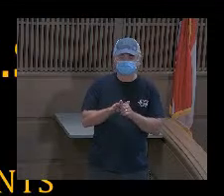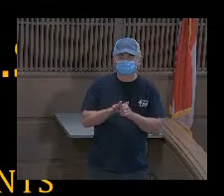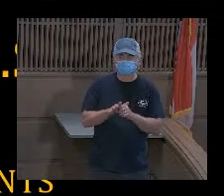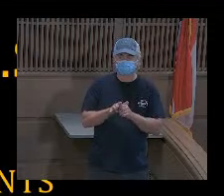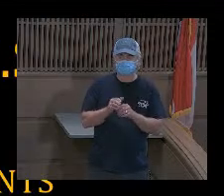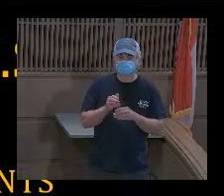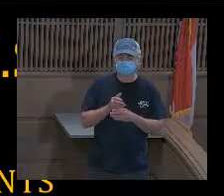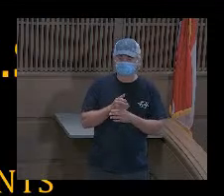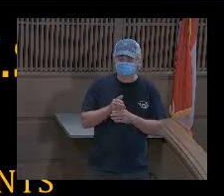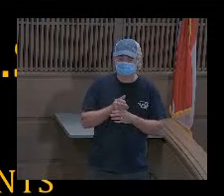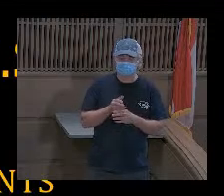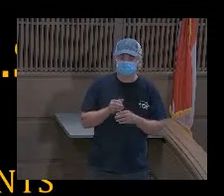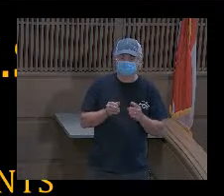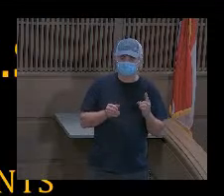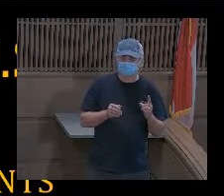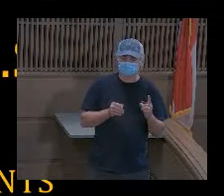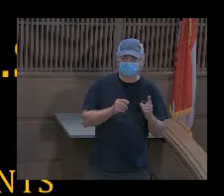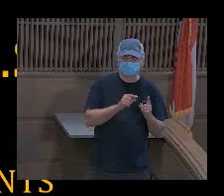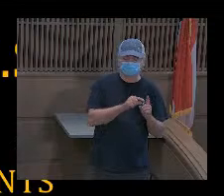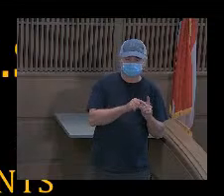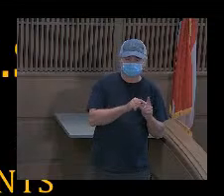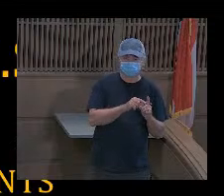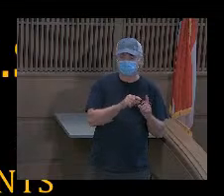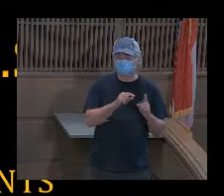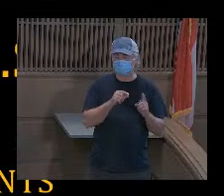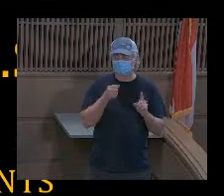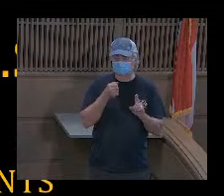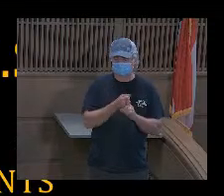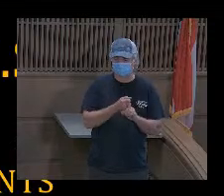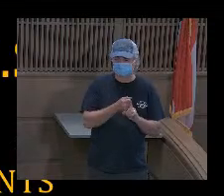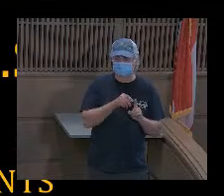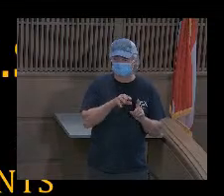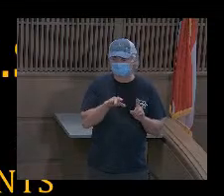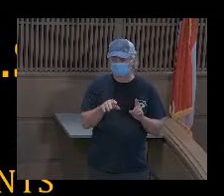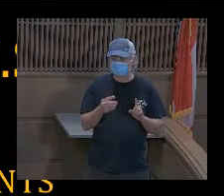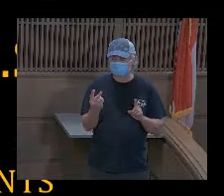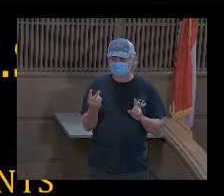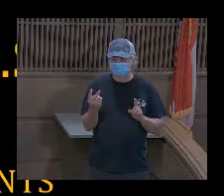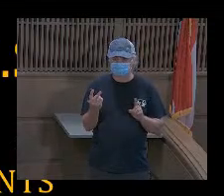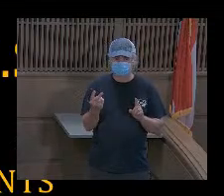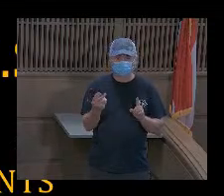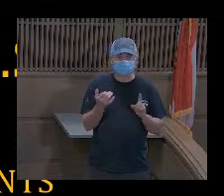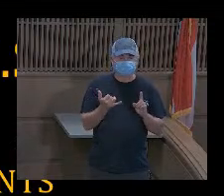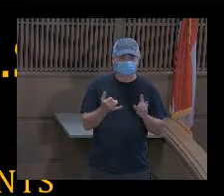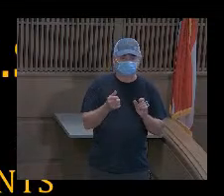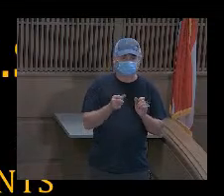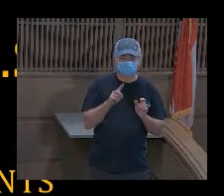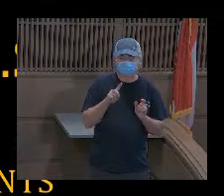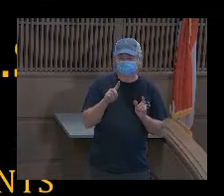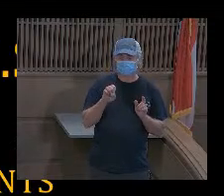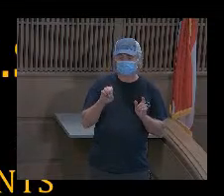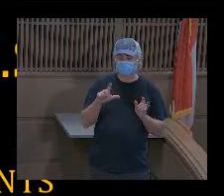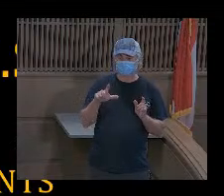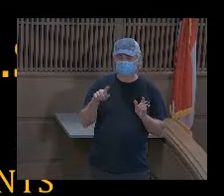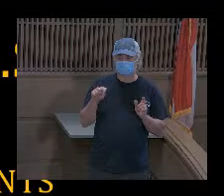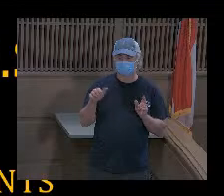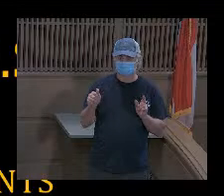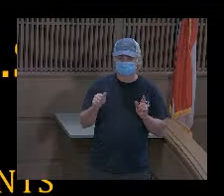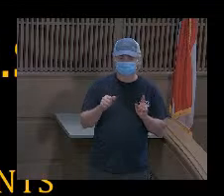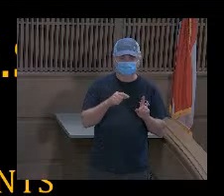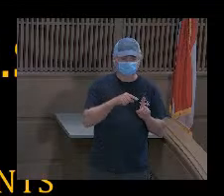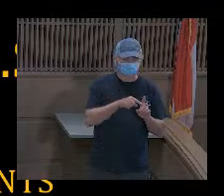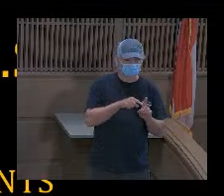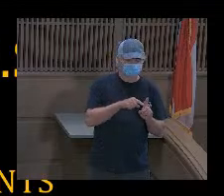relatively two people. With COVID, with the Delta variant, is spreading from one person to 6 people.